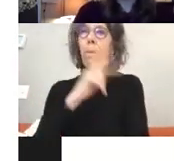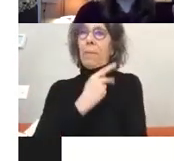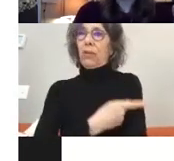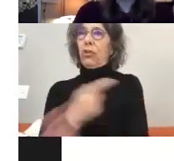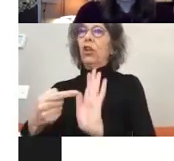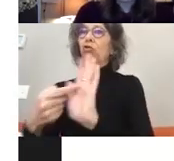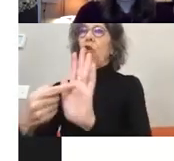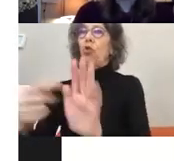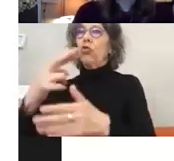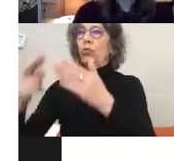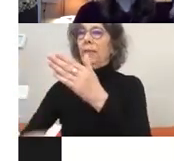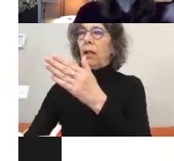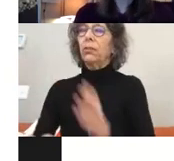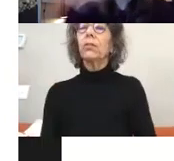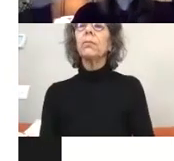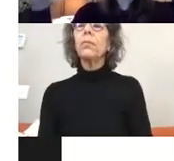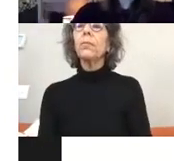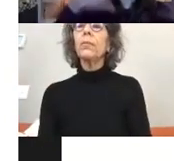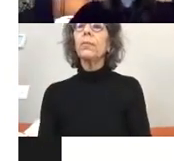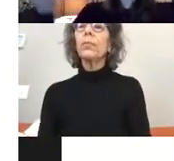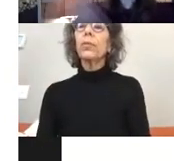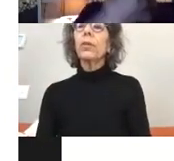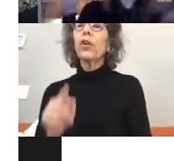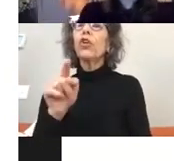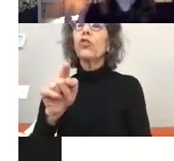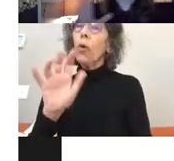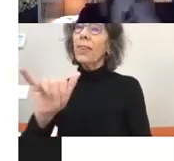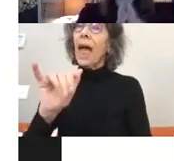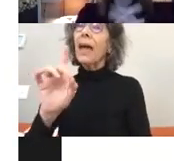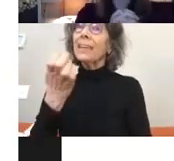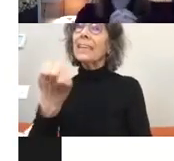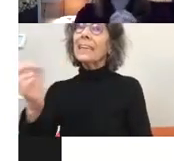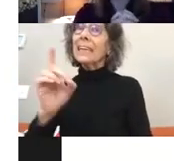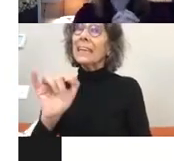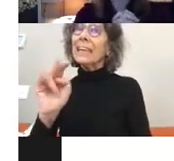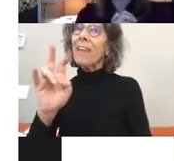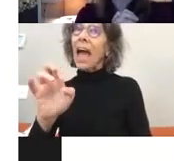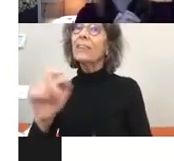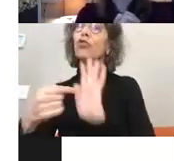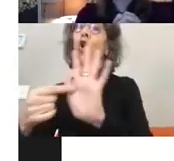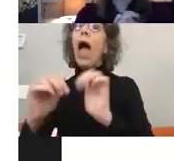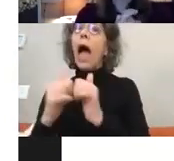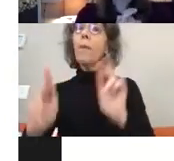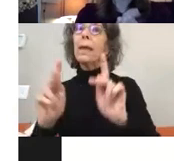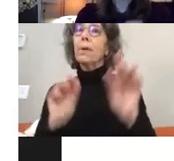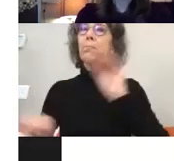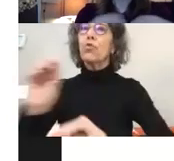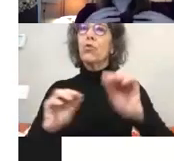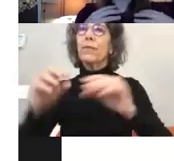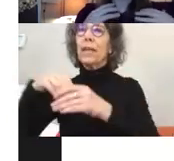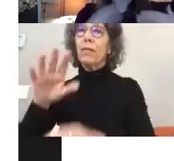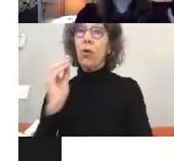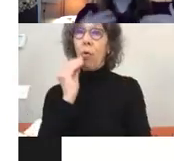can start here. So I showed you that the device can track how people are moving in their homes. And now with